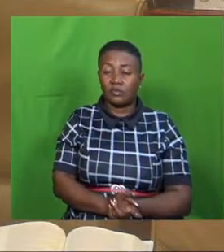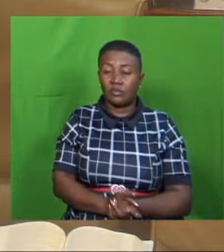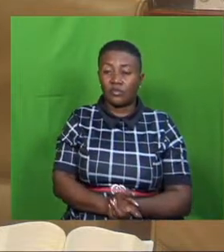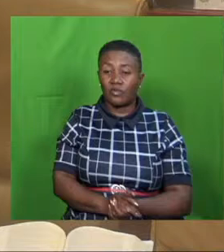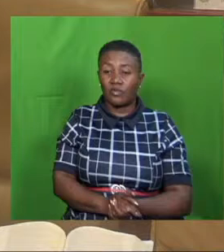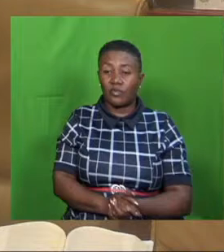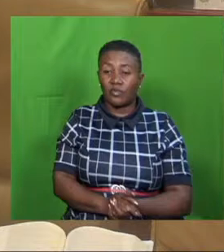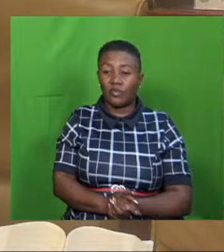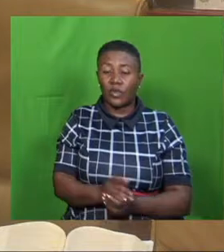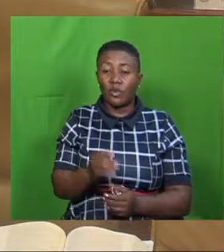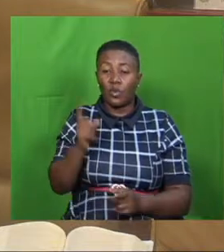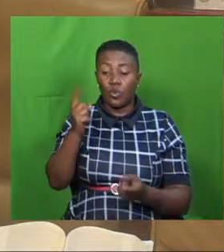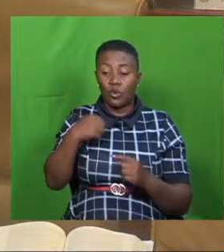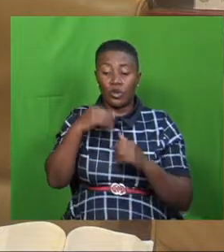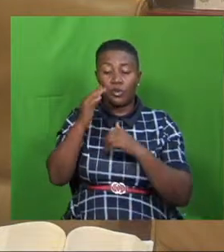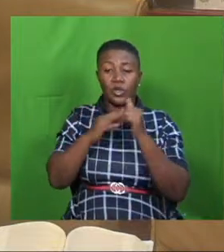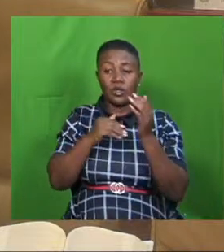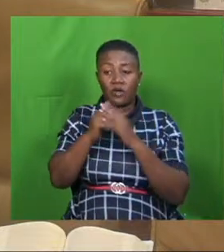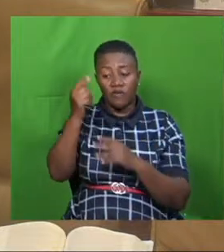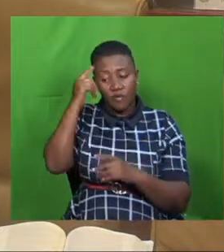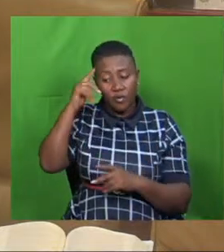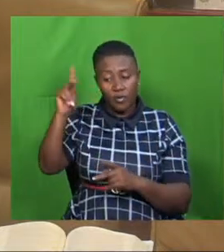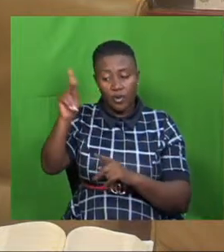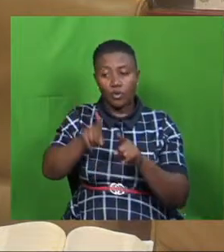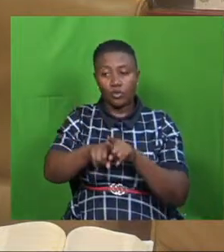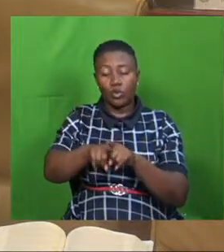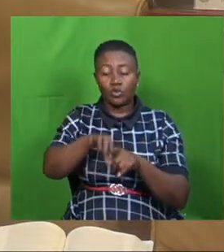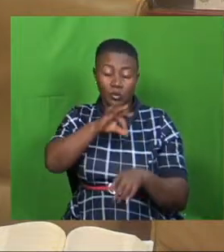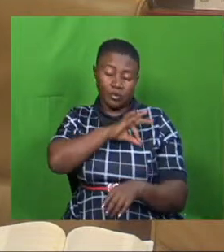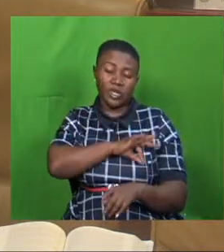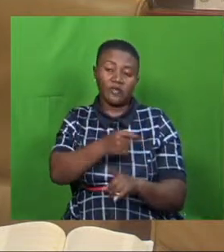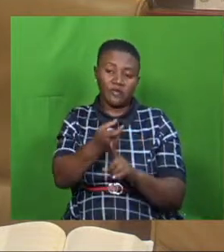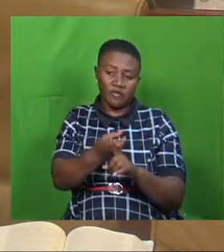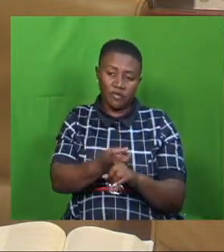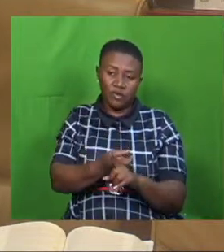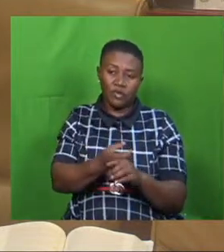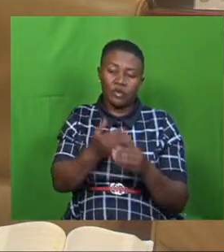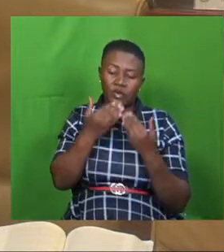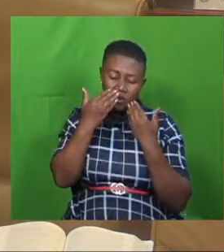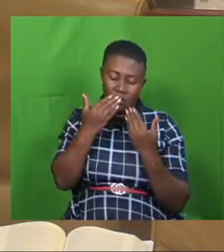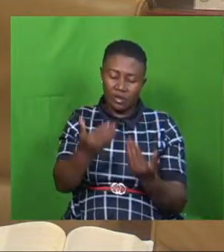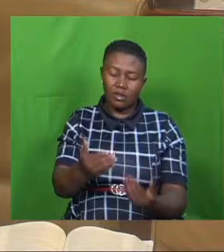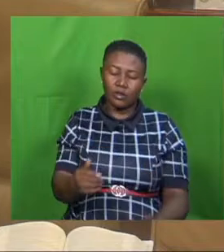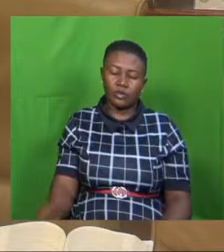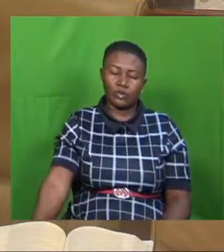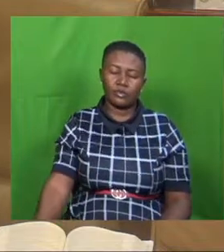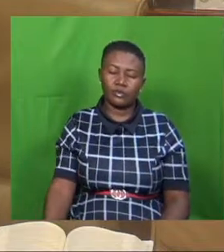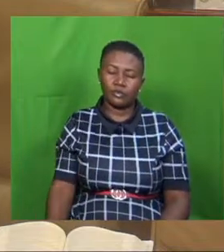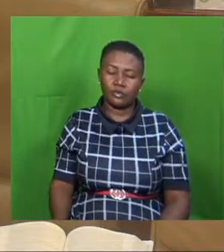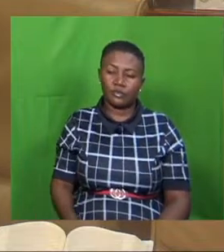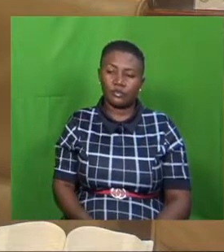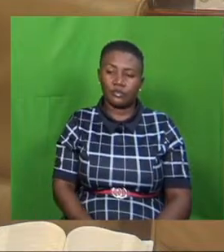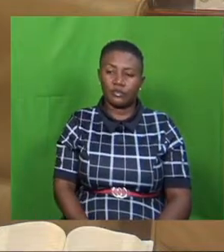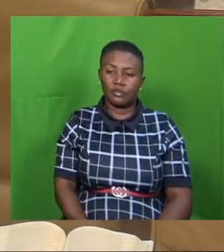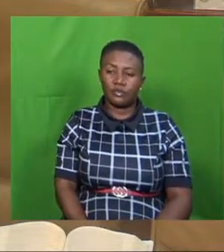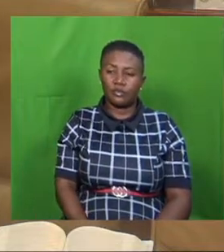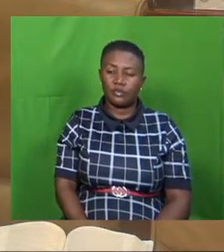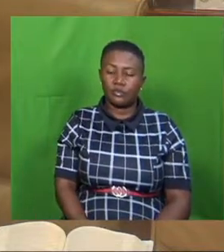to have good housing facilities. I'm grateful to you, as always, for your kind indulgence.